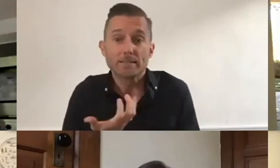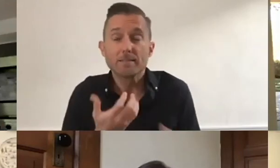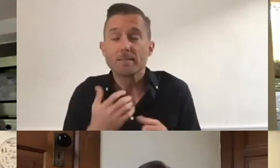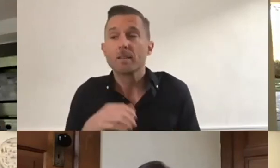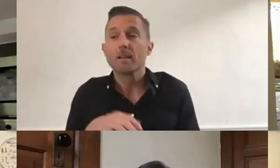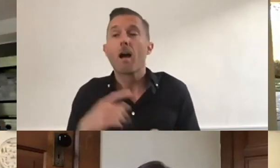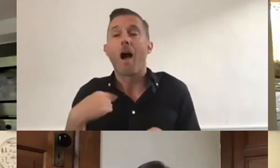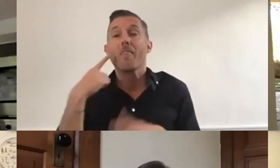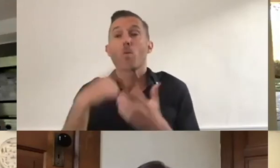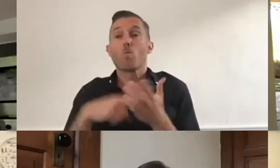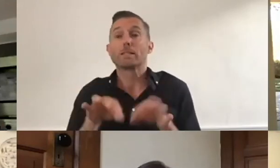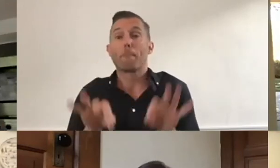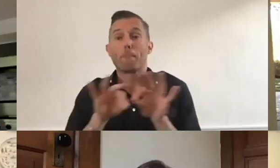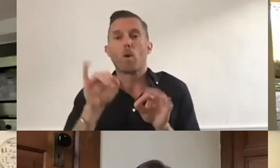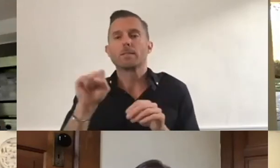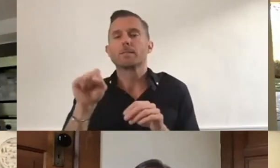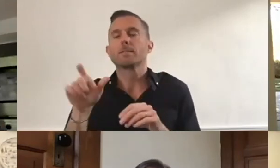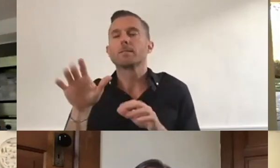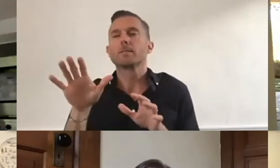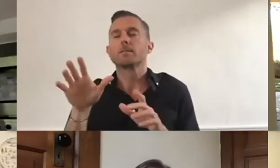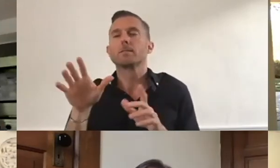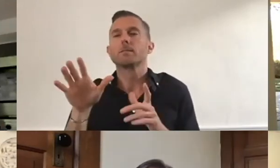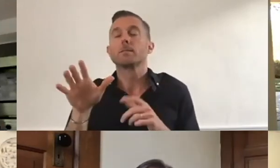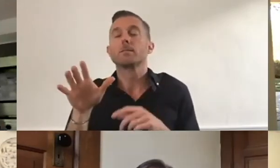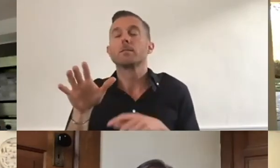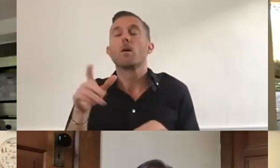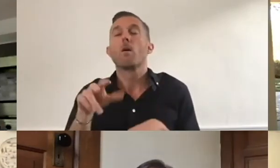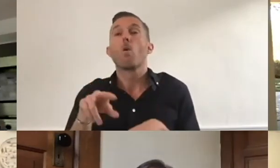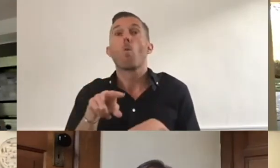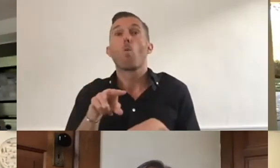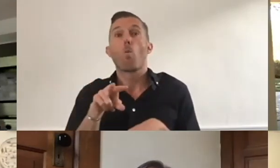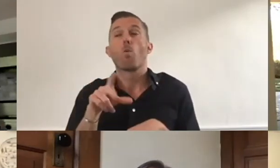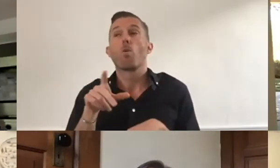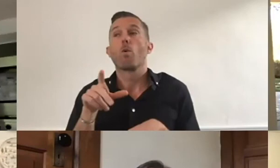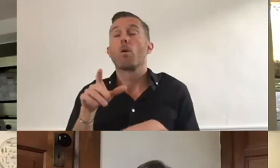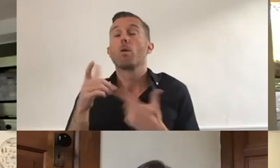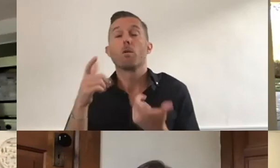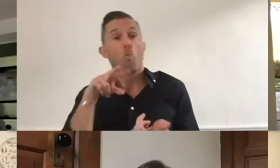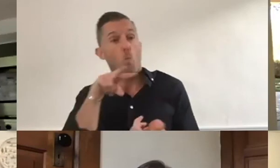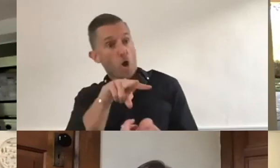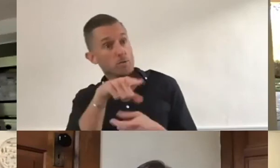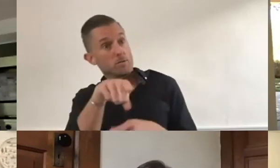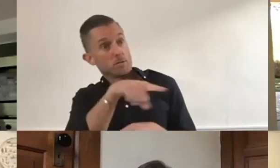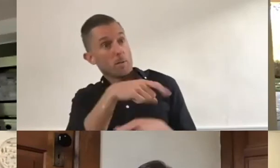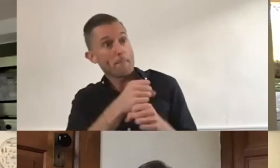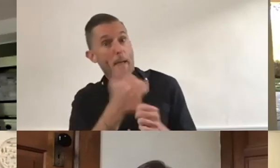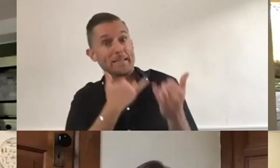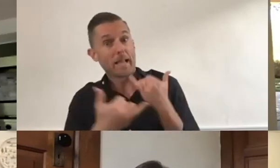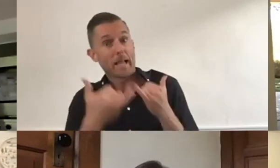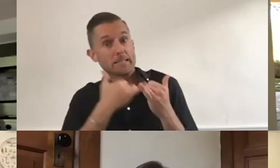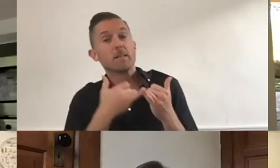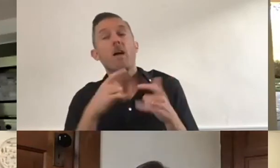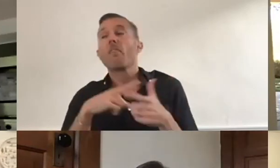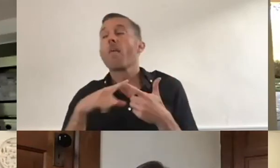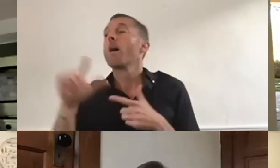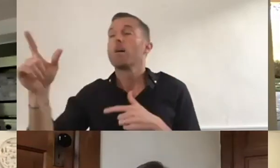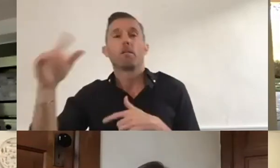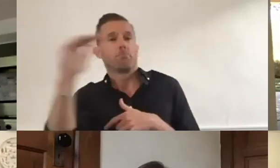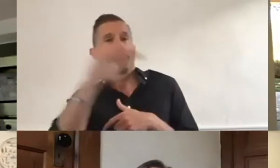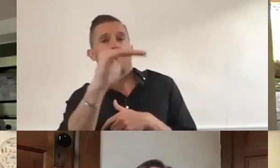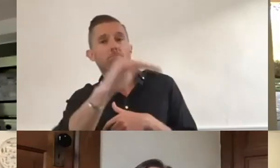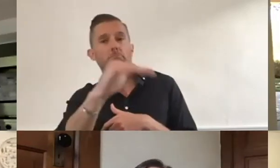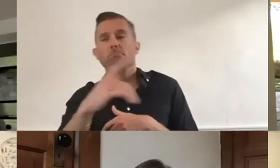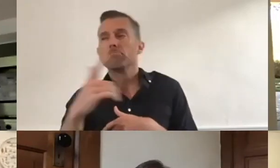is watching people make mistakes and hear and listen to people who are telling them why it shouldn't be that